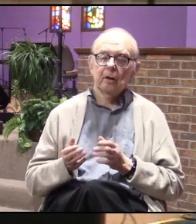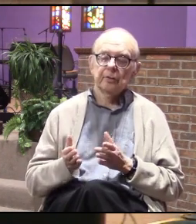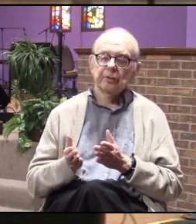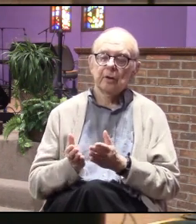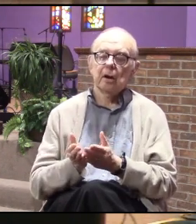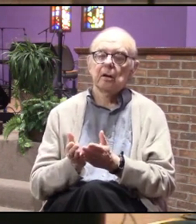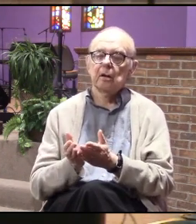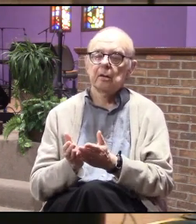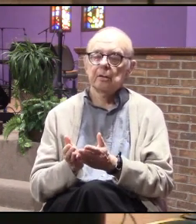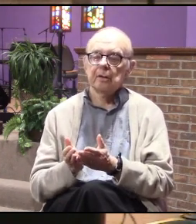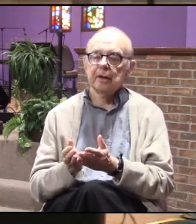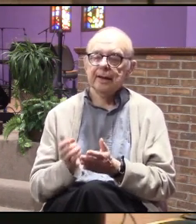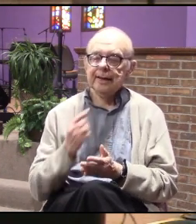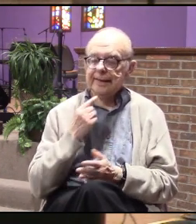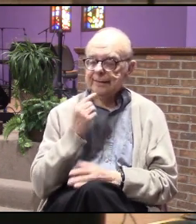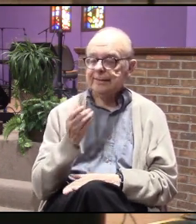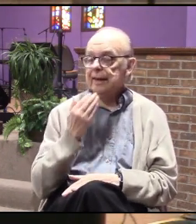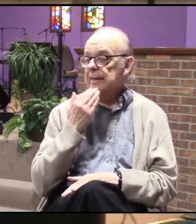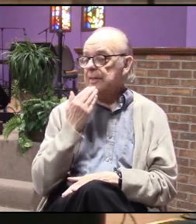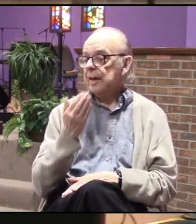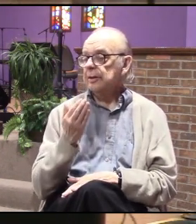box is to say, thank you.